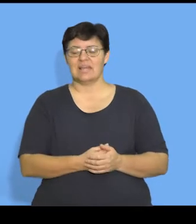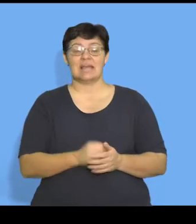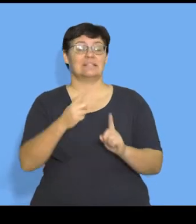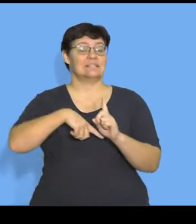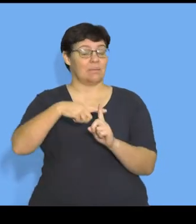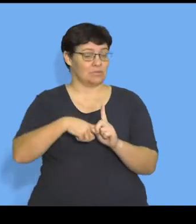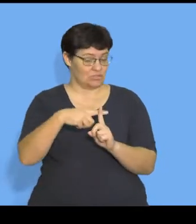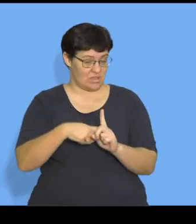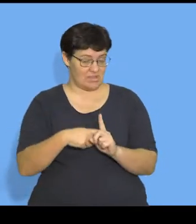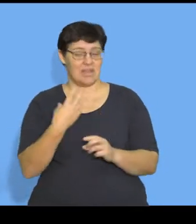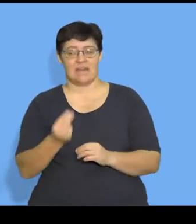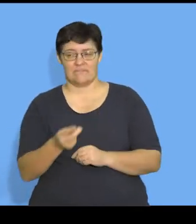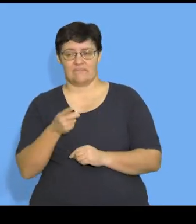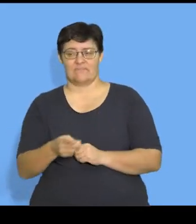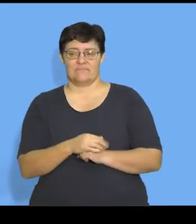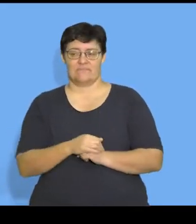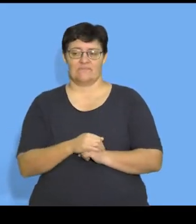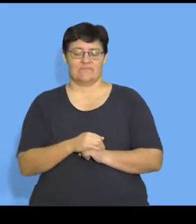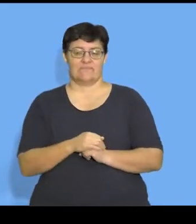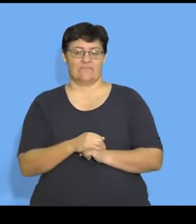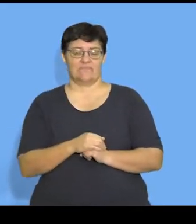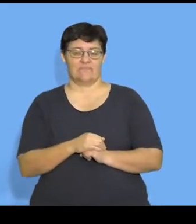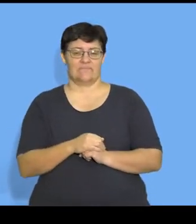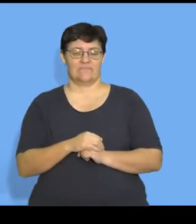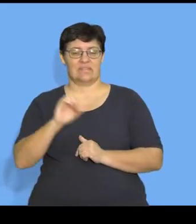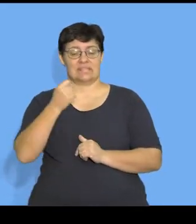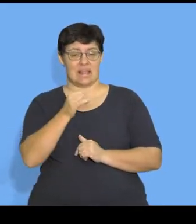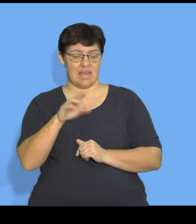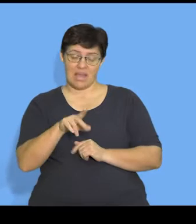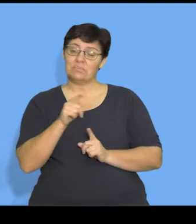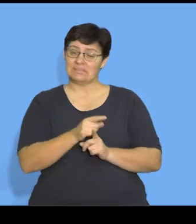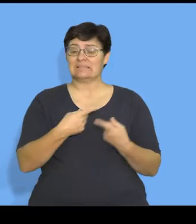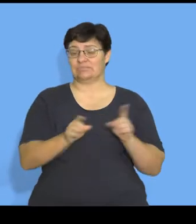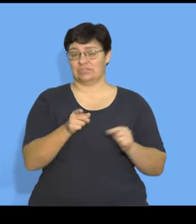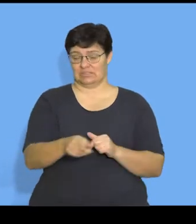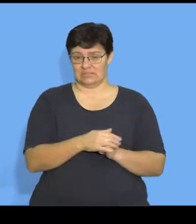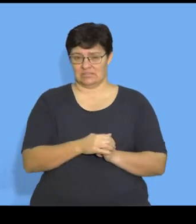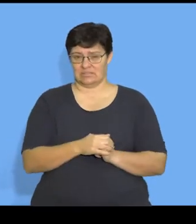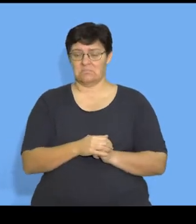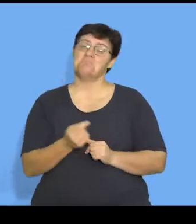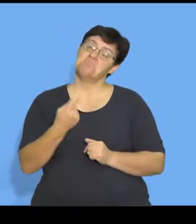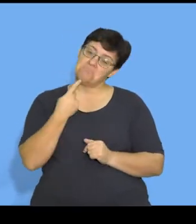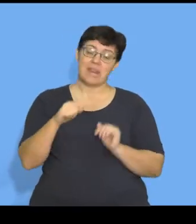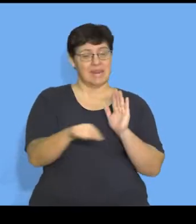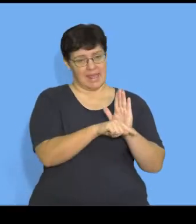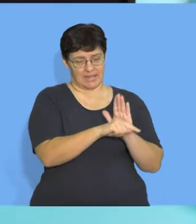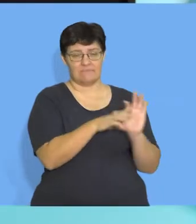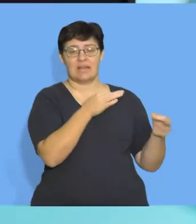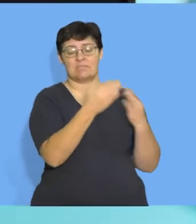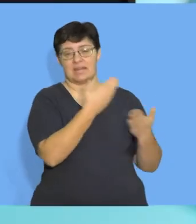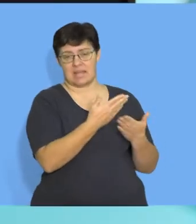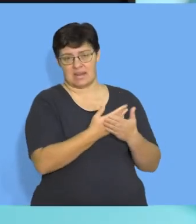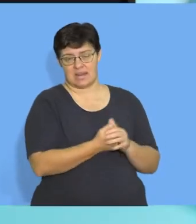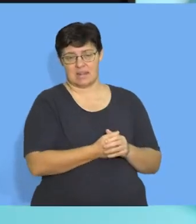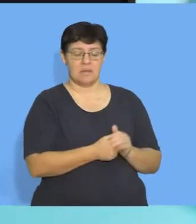Now here, temperature is a little different to the other ones, because temperature I can describe as negative. So I can go,